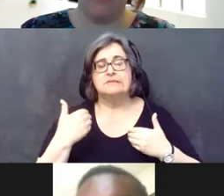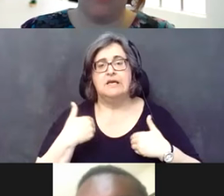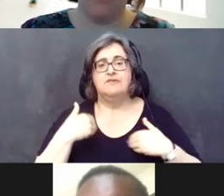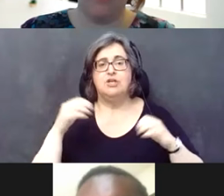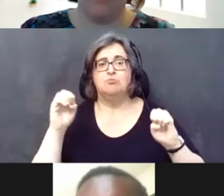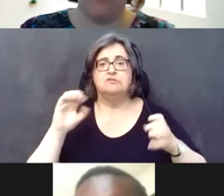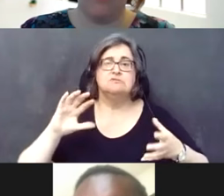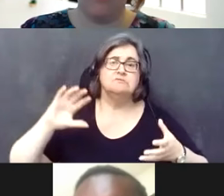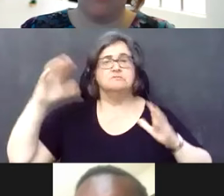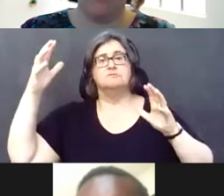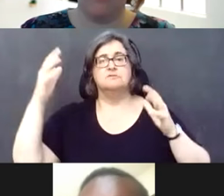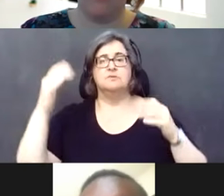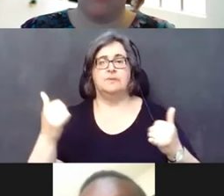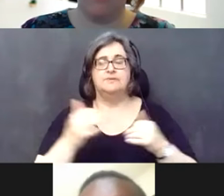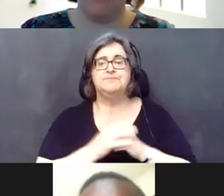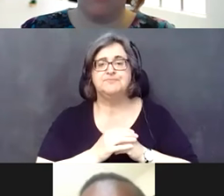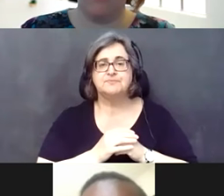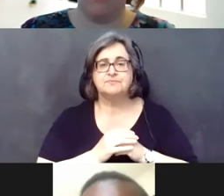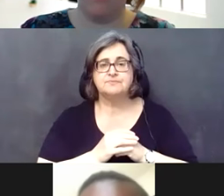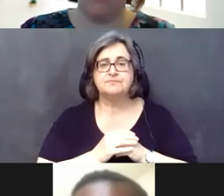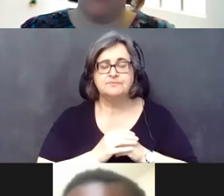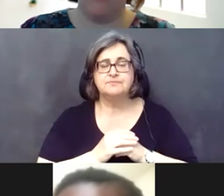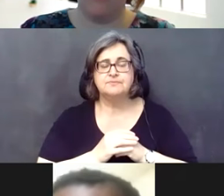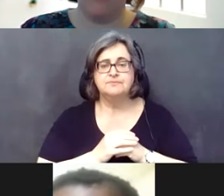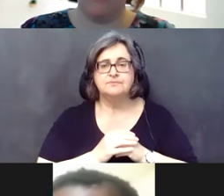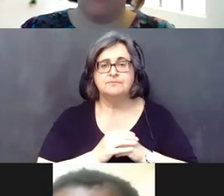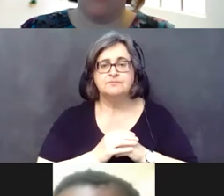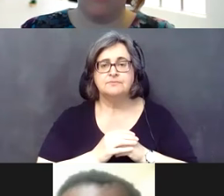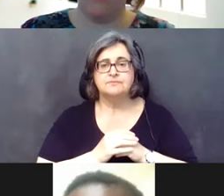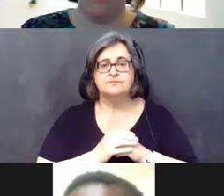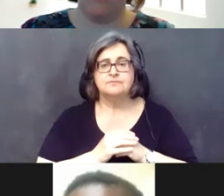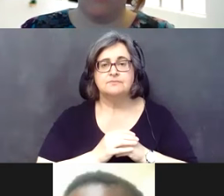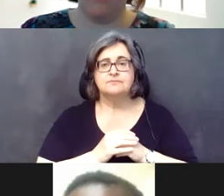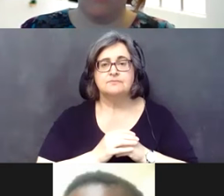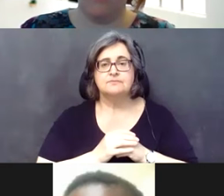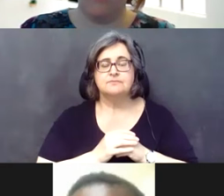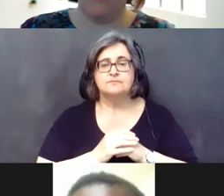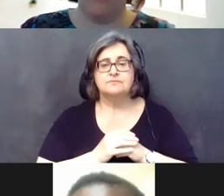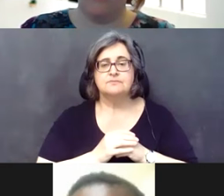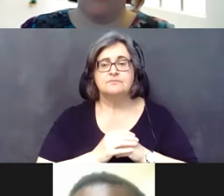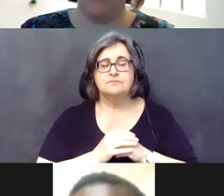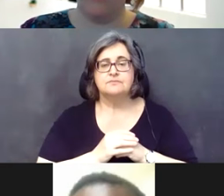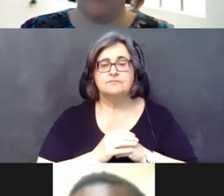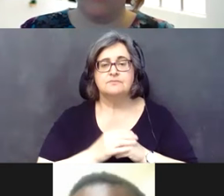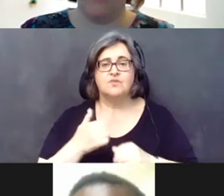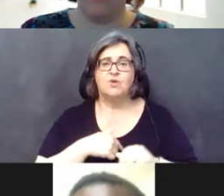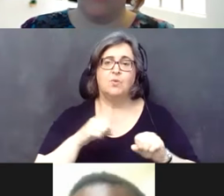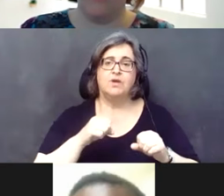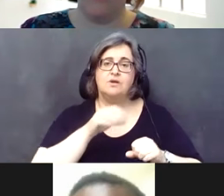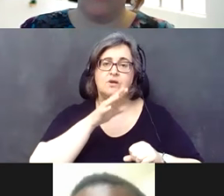crisis, like in that, so they can so so we can